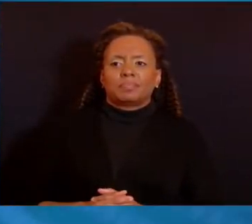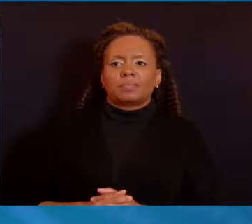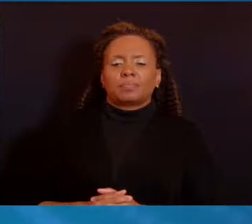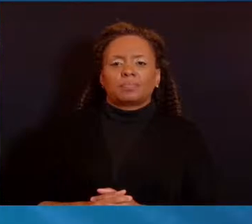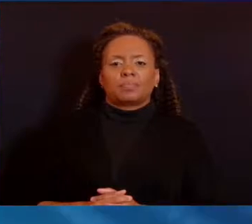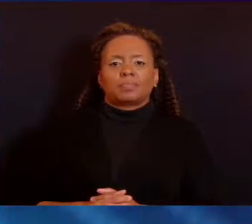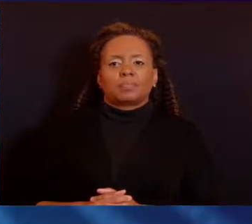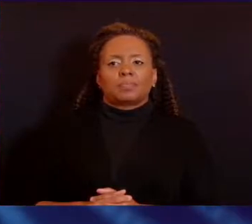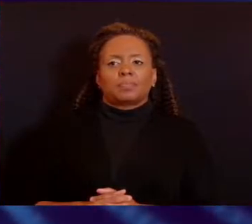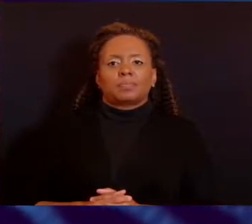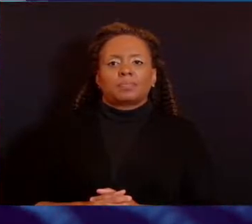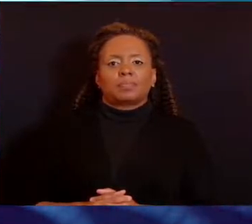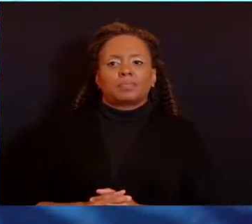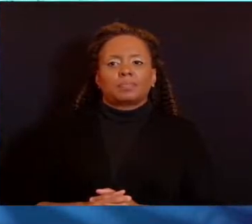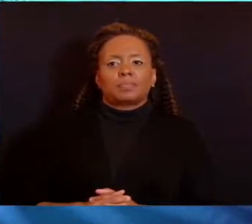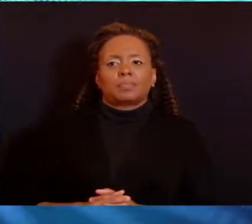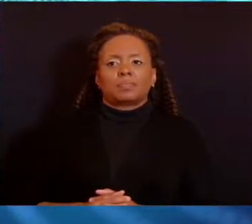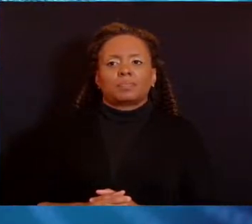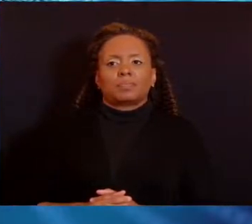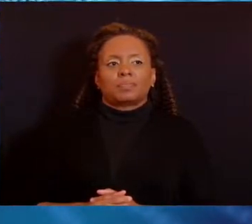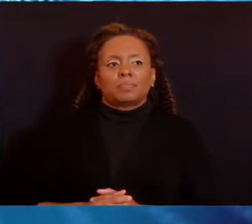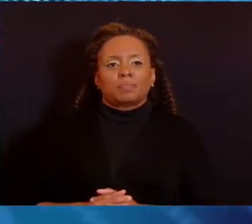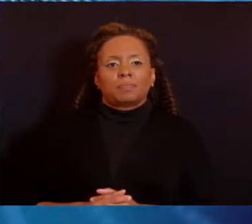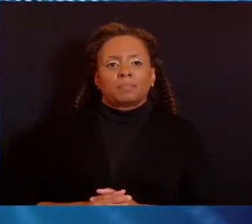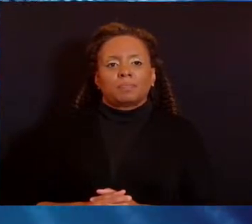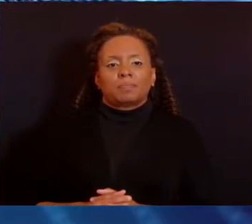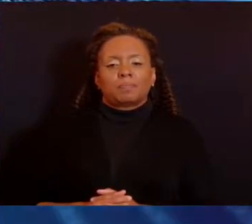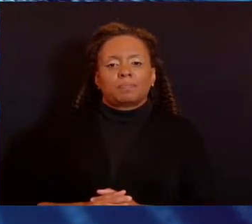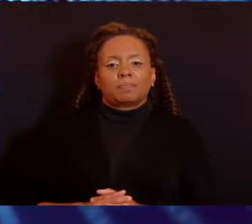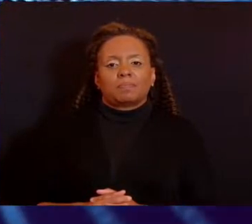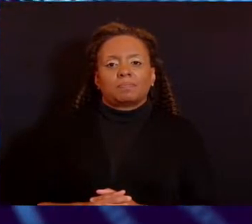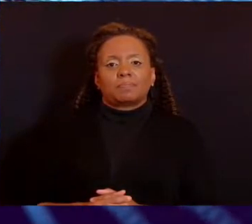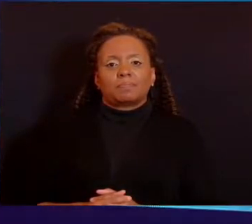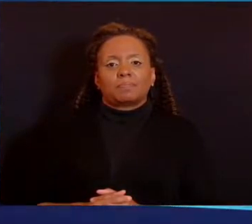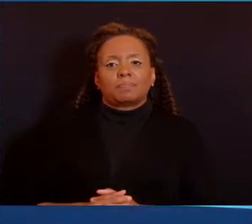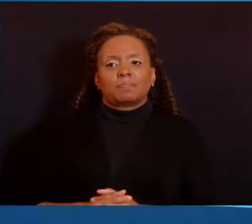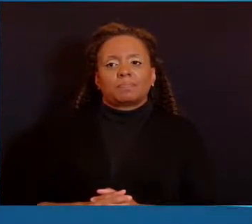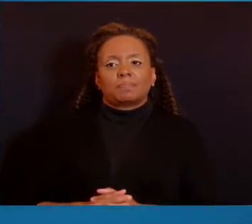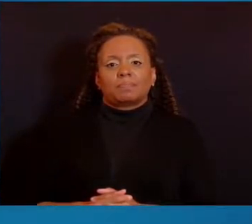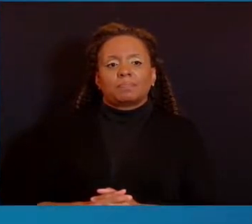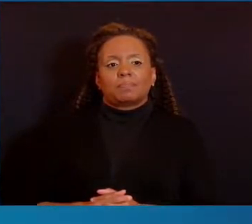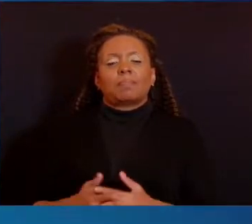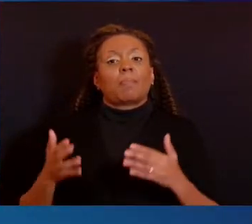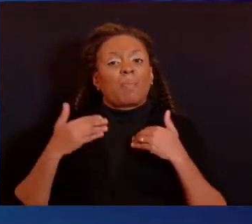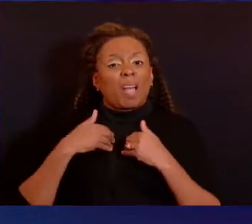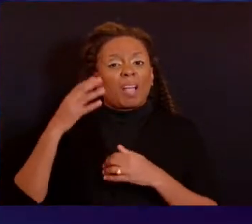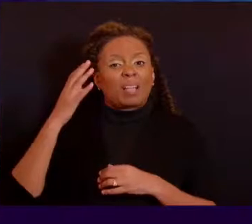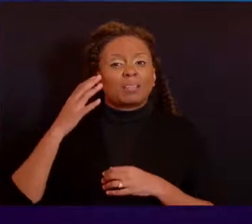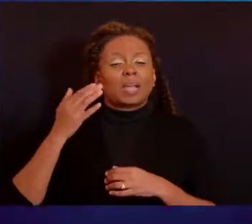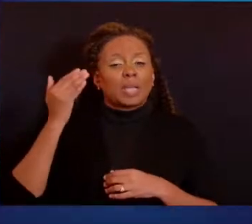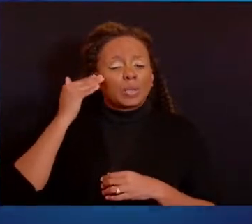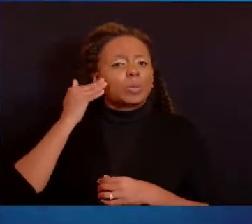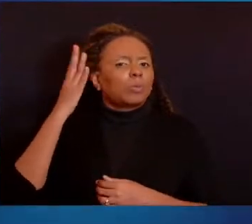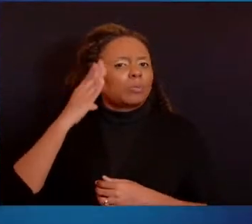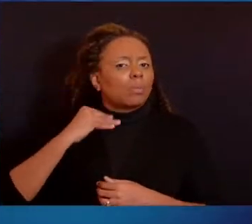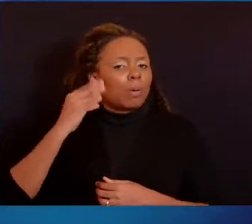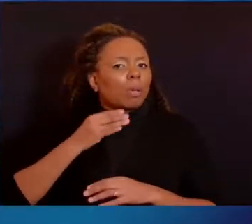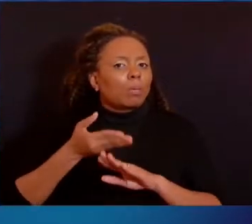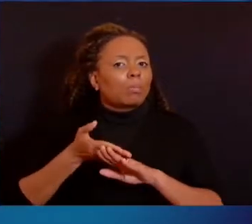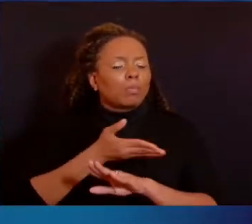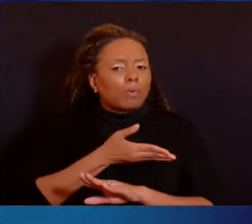So I can tell you from experience, there were events before, but they were not mesoscale convective systems. They were really